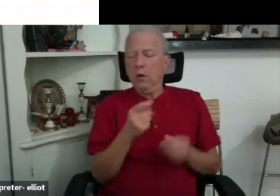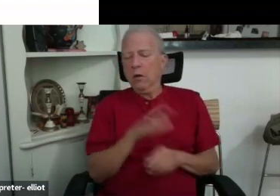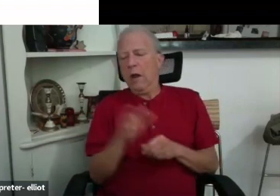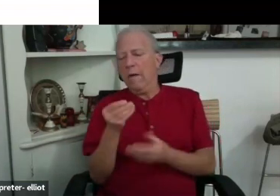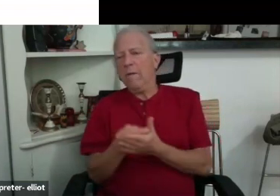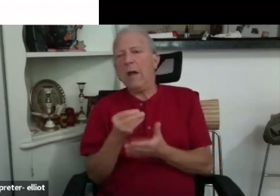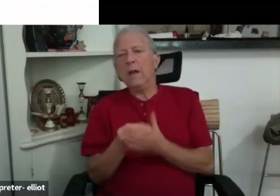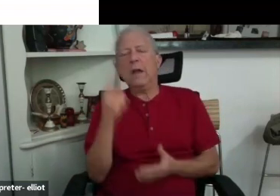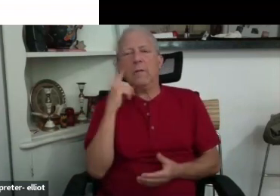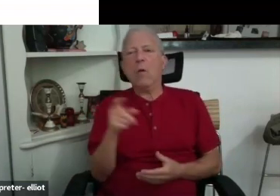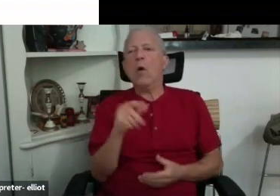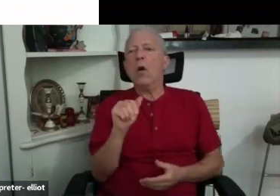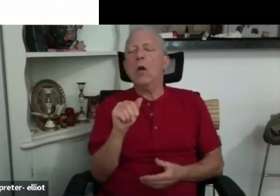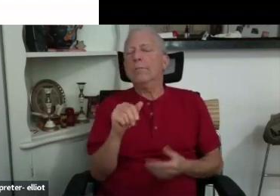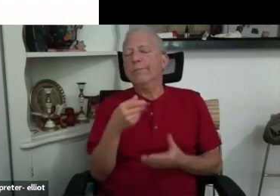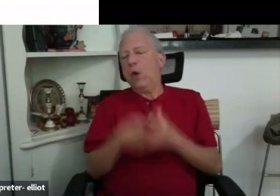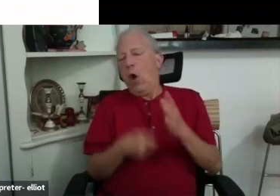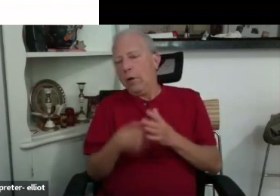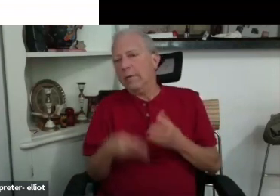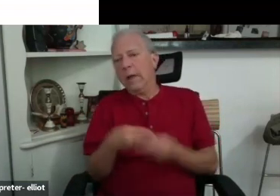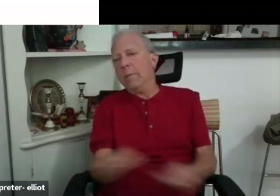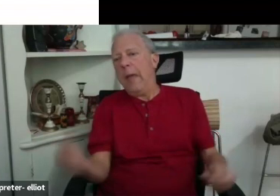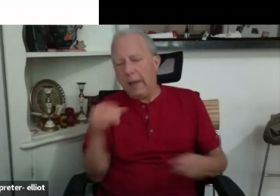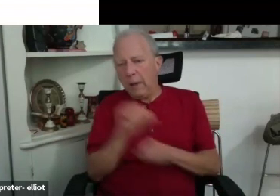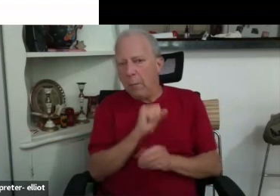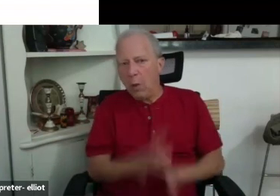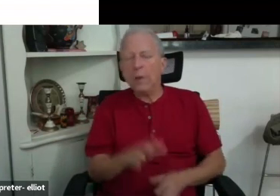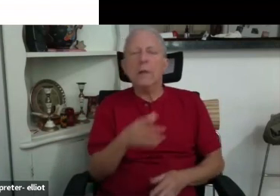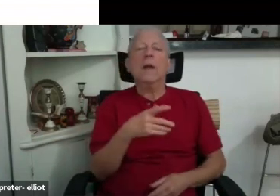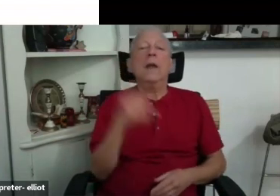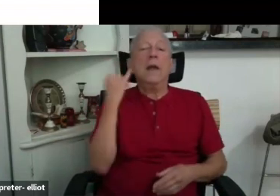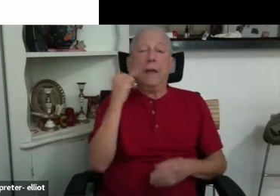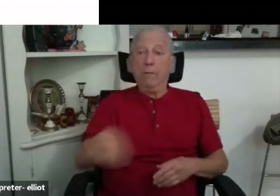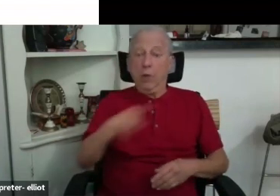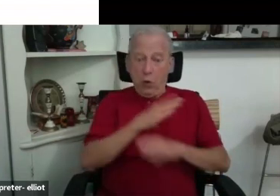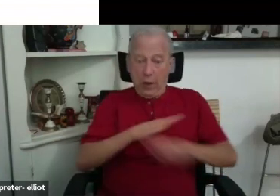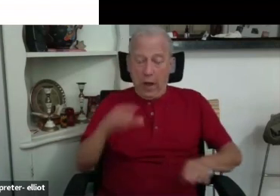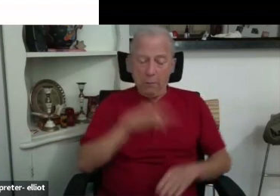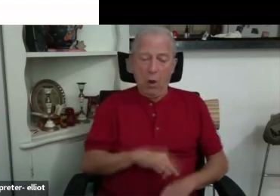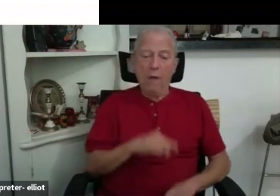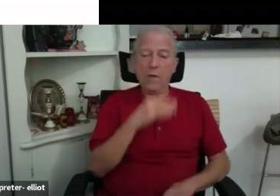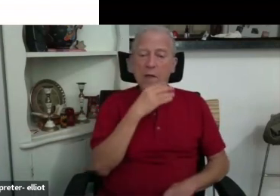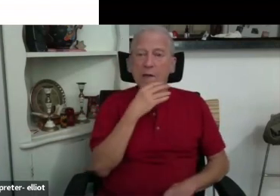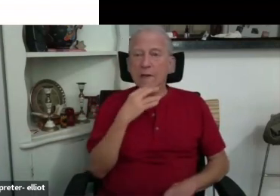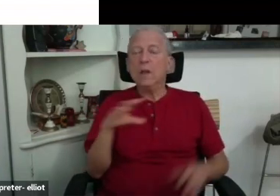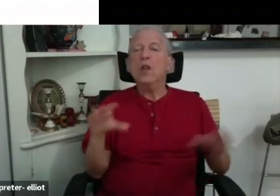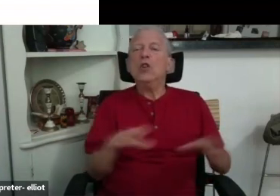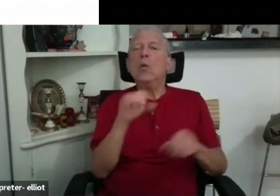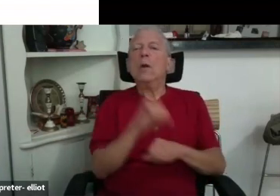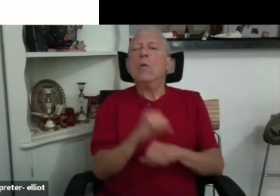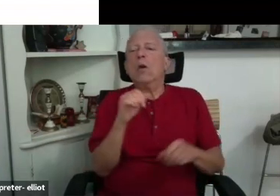or paying employees. If you're a nonprofit doing work that